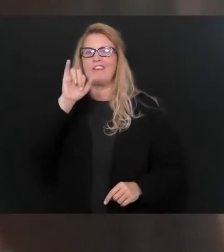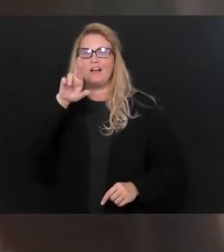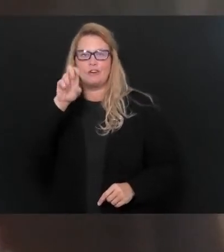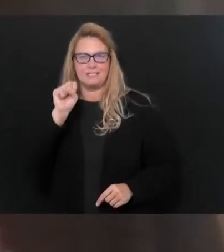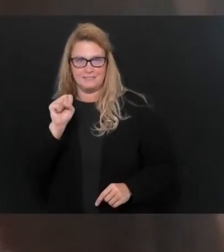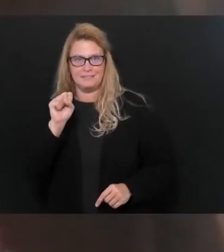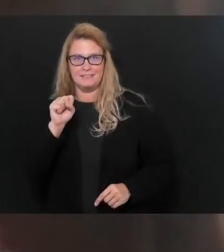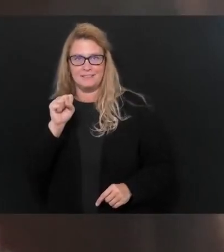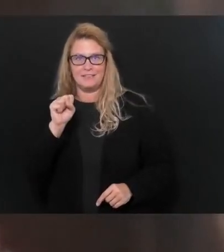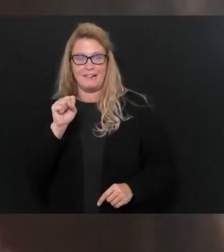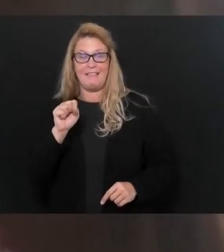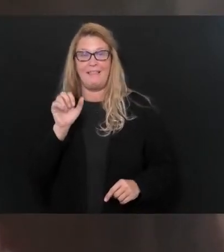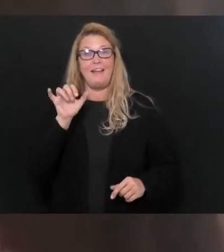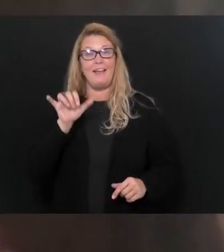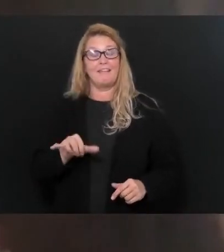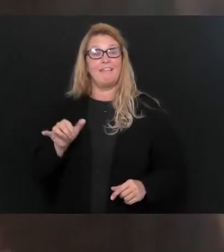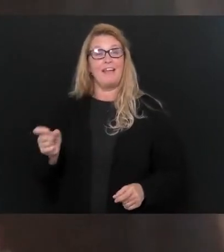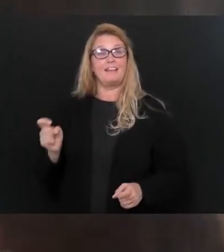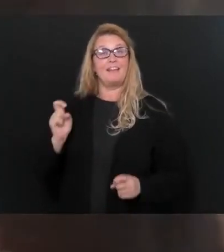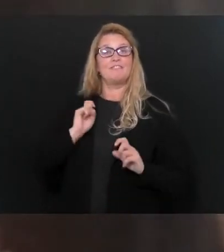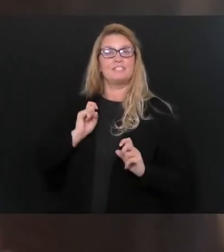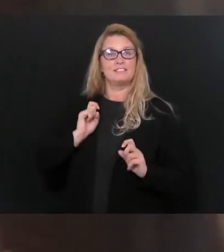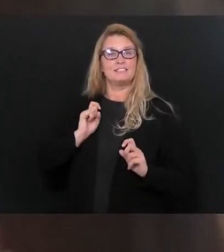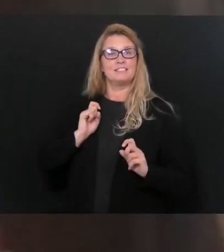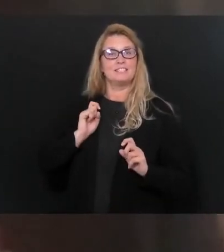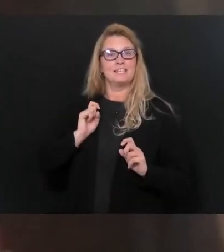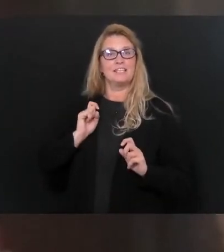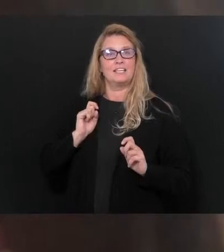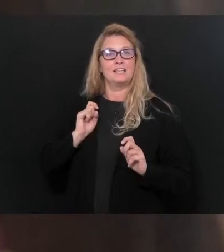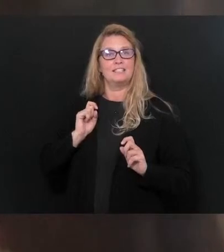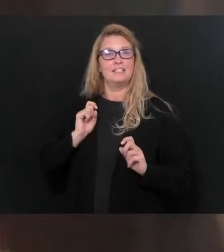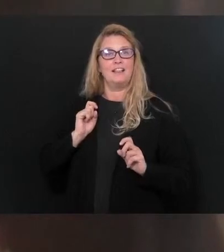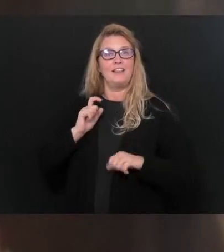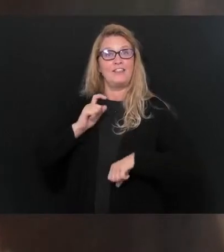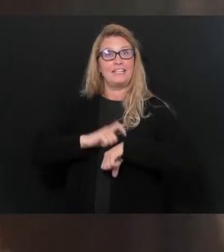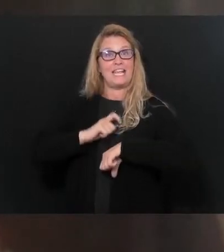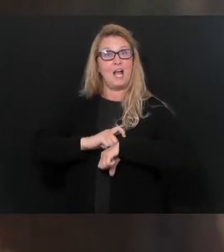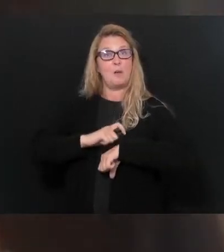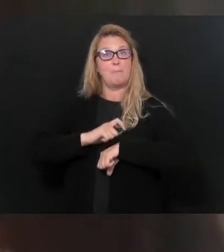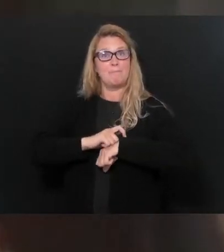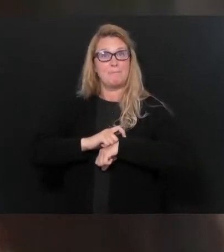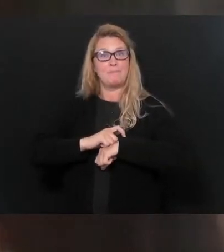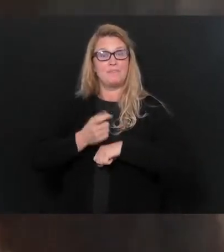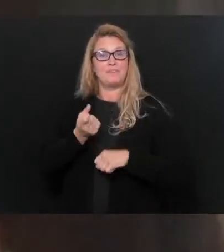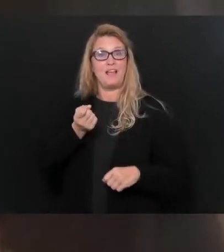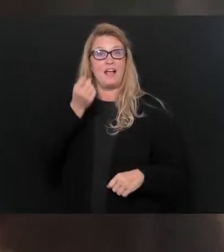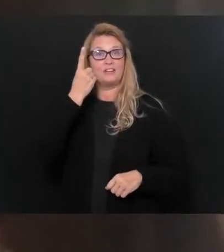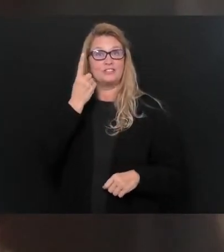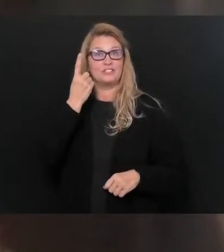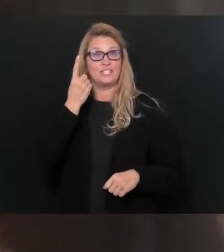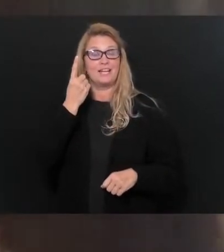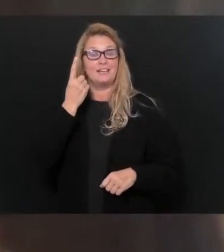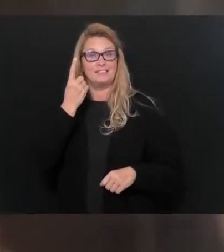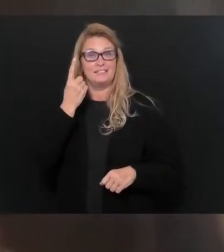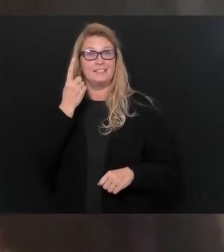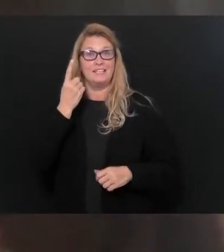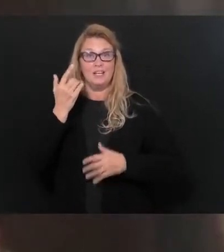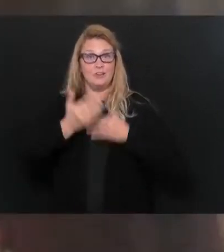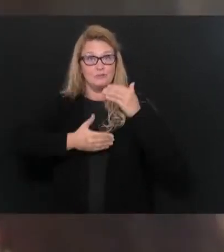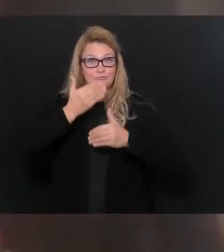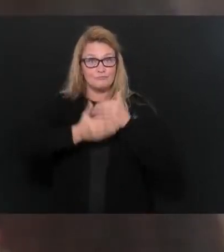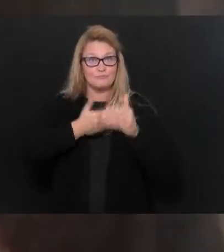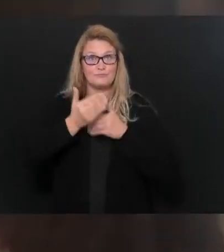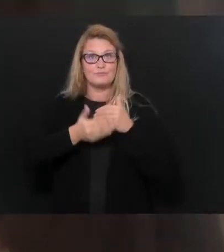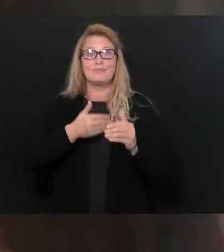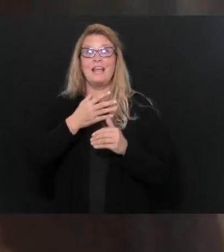to. And this allows us to really accelerate the time in which we understand the target that we're going after